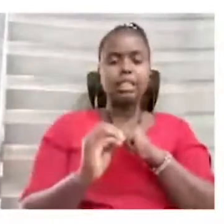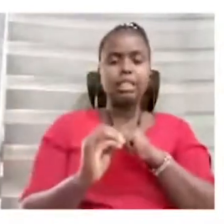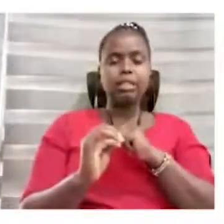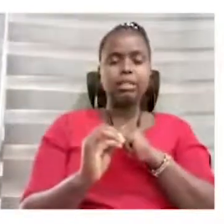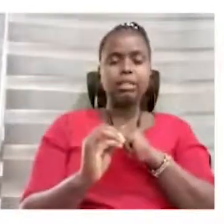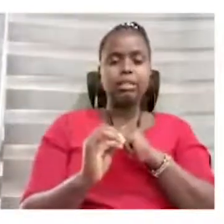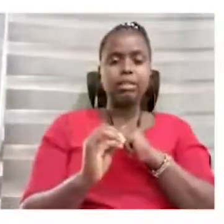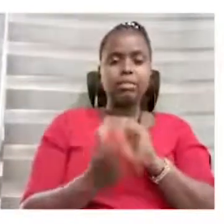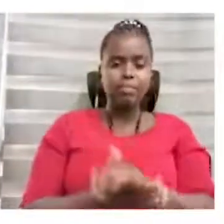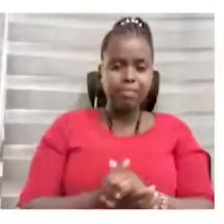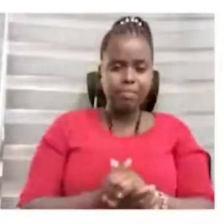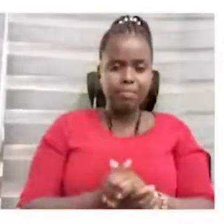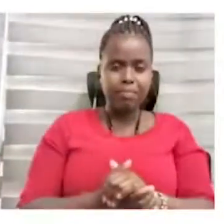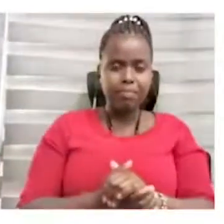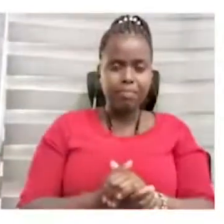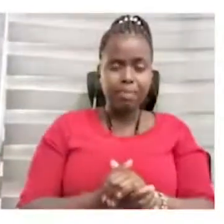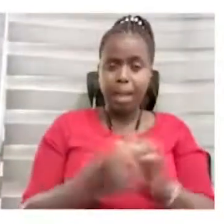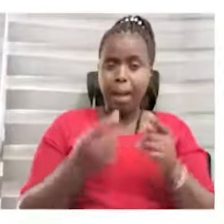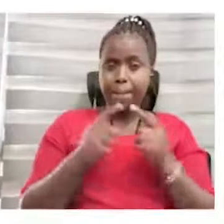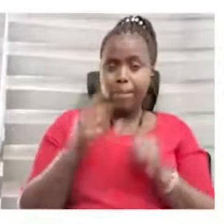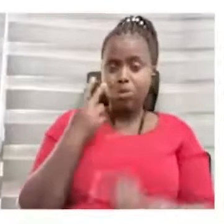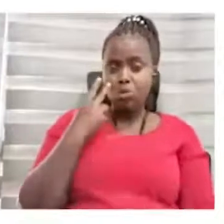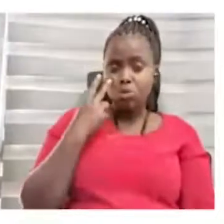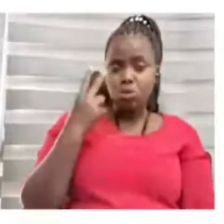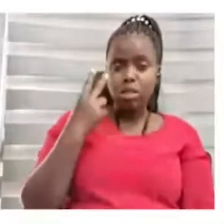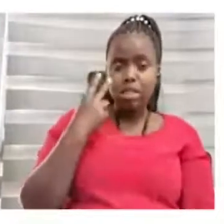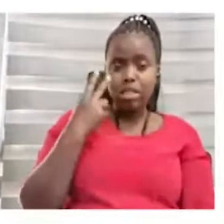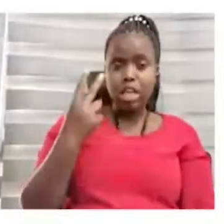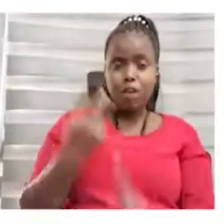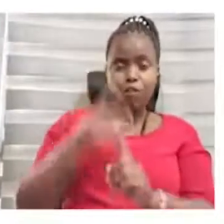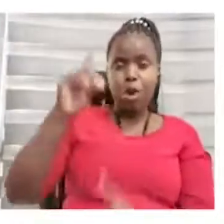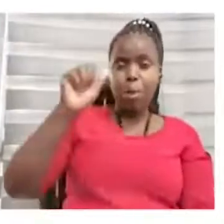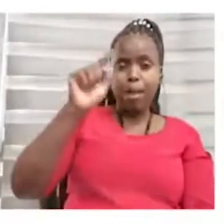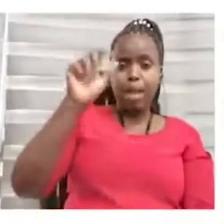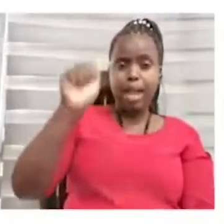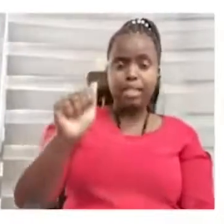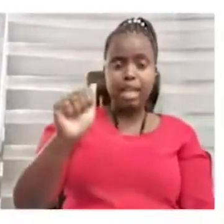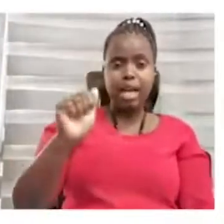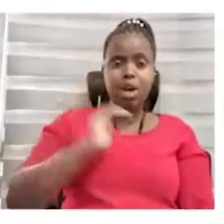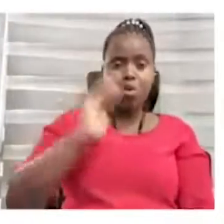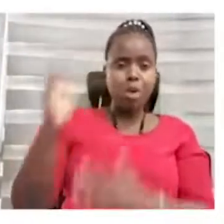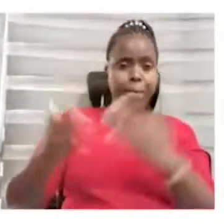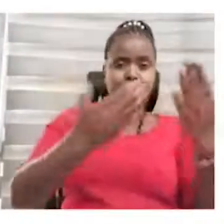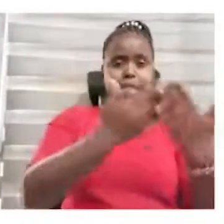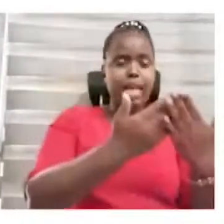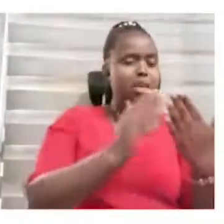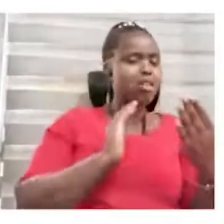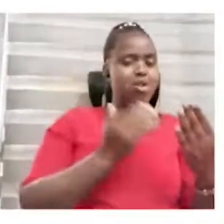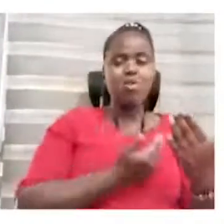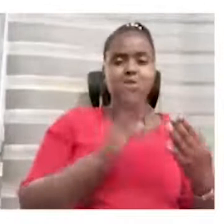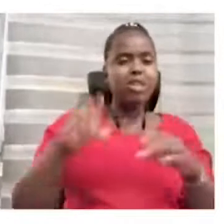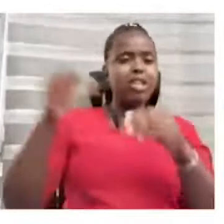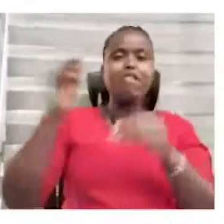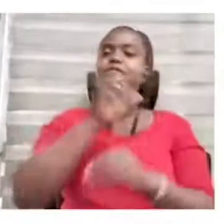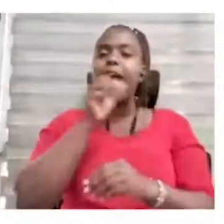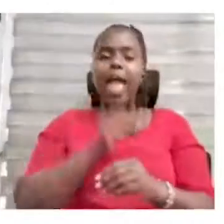And what we saw from the data and the analysis that we present in the report, we don't provide the age disaggregated data, but